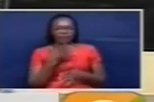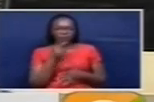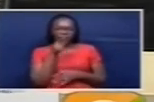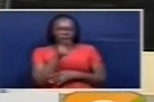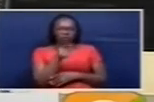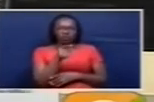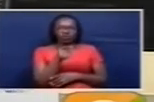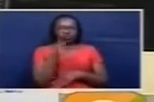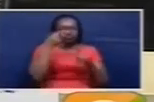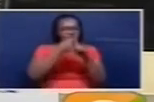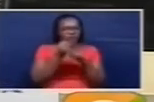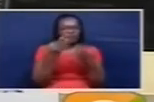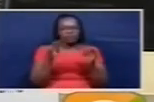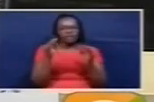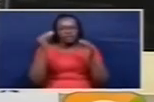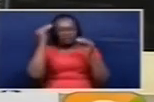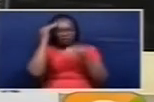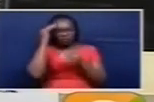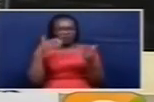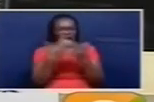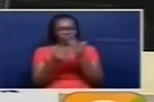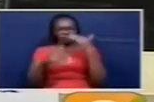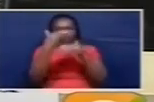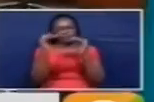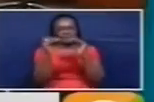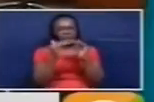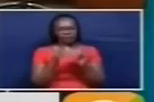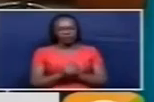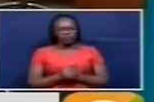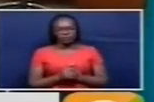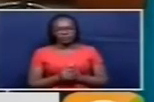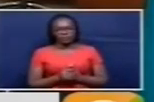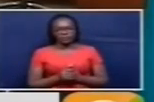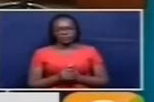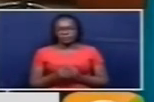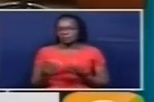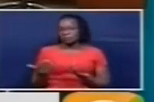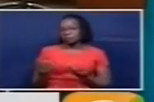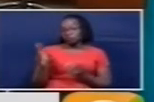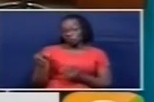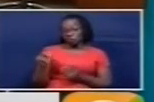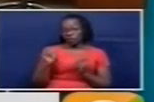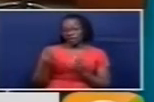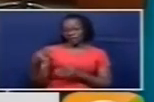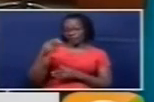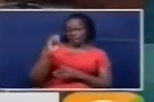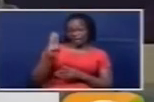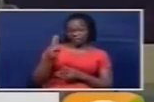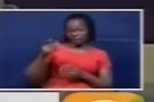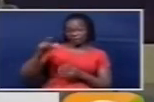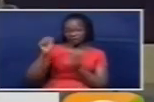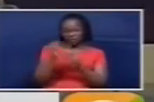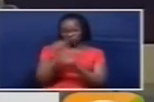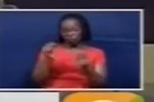push for free education up to university level. I think it would be better if HELB can't be increased, then there should be